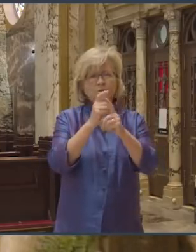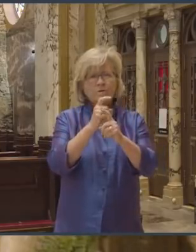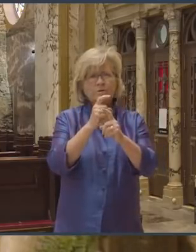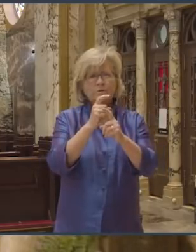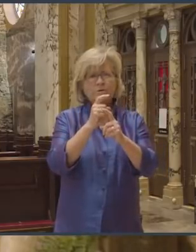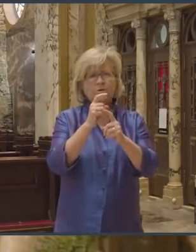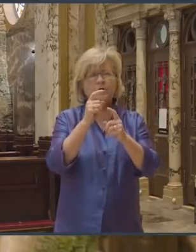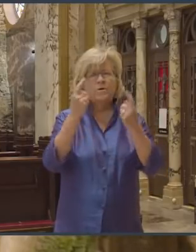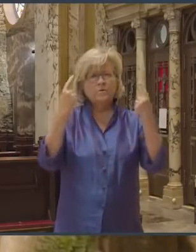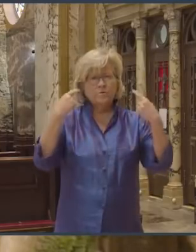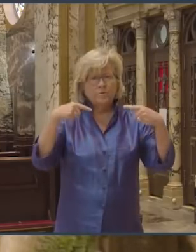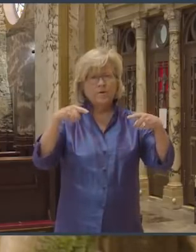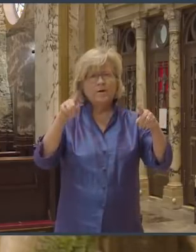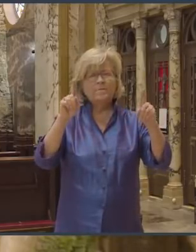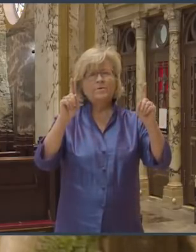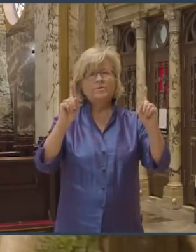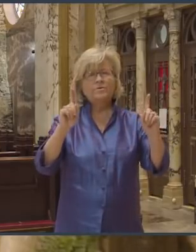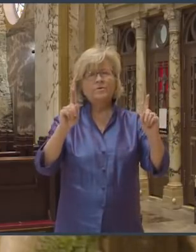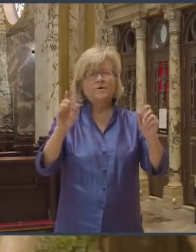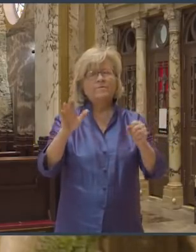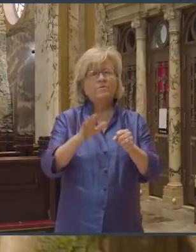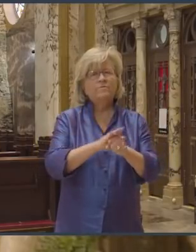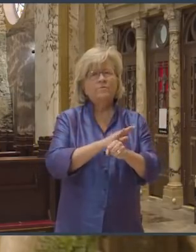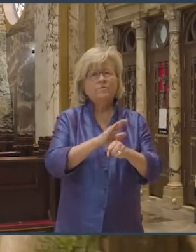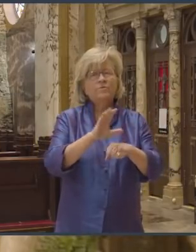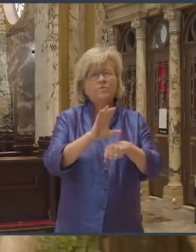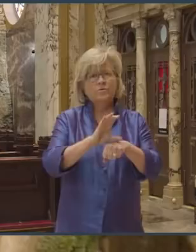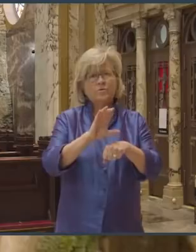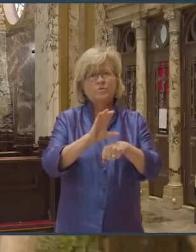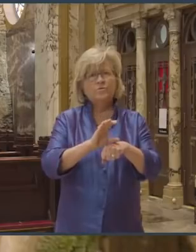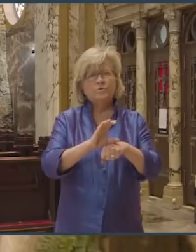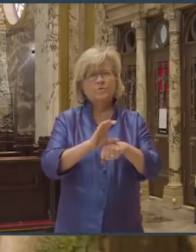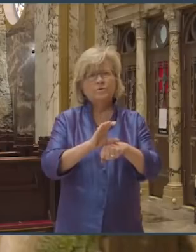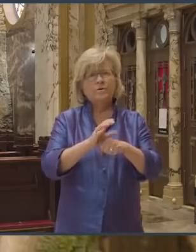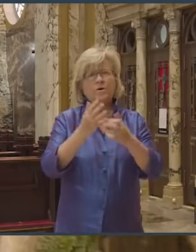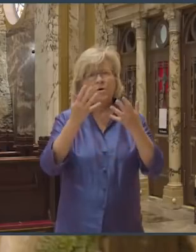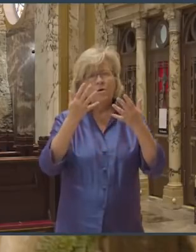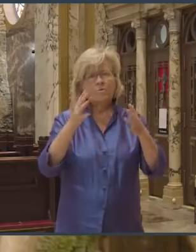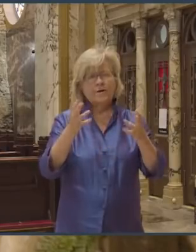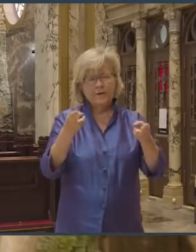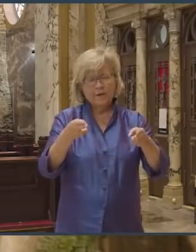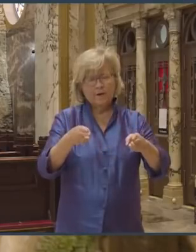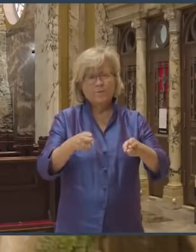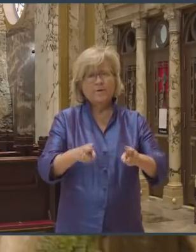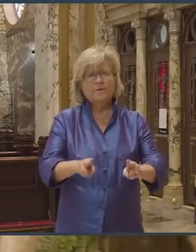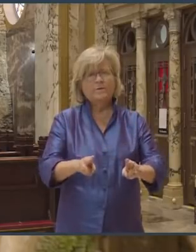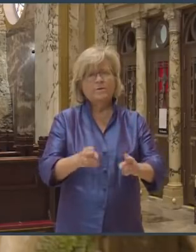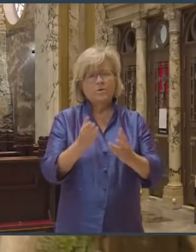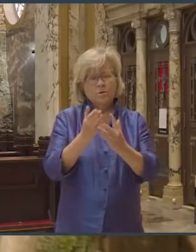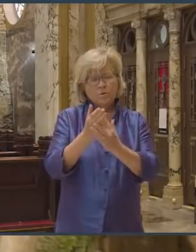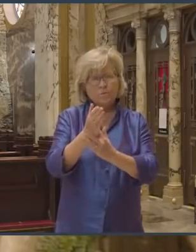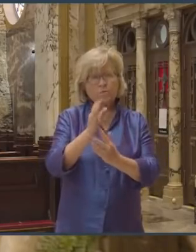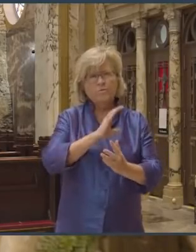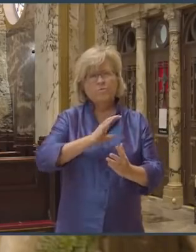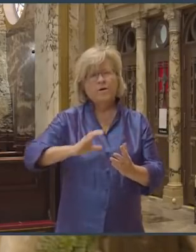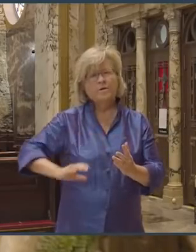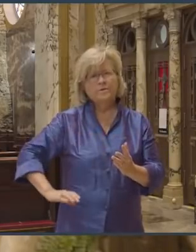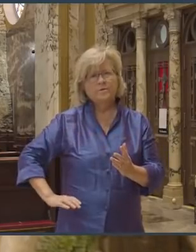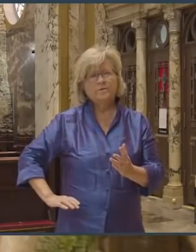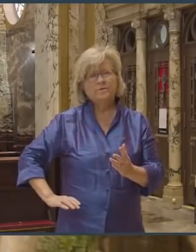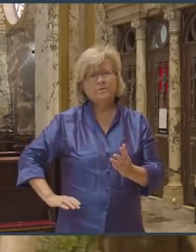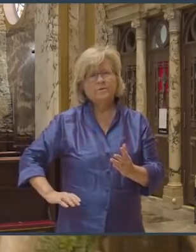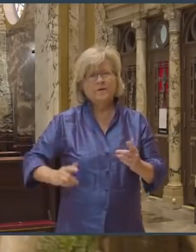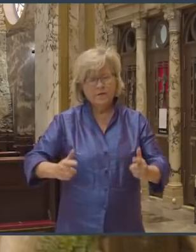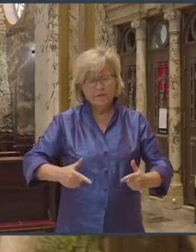there will be accomplished in the body of the whole Church what has already come to pass in Christ, her head,